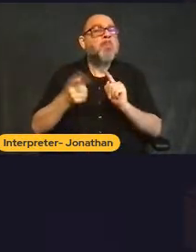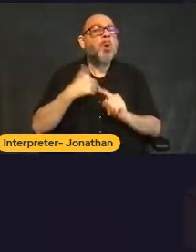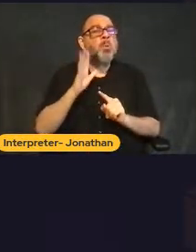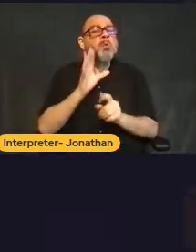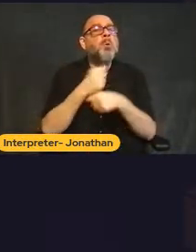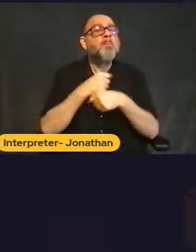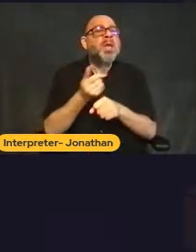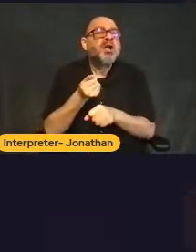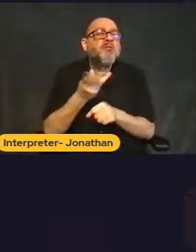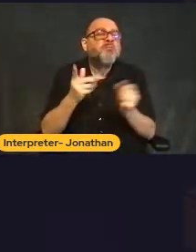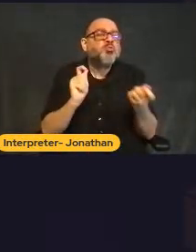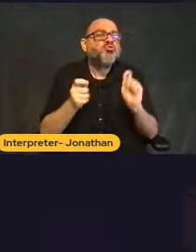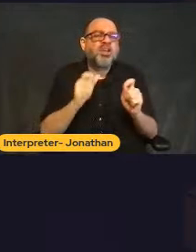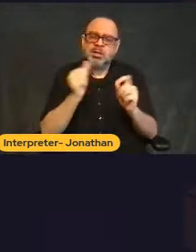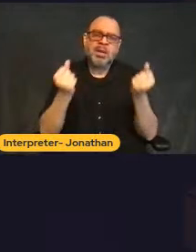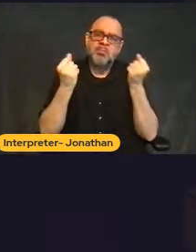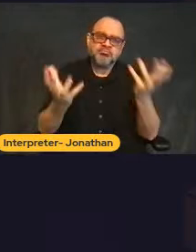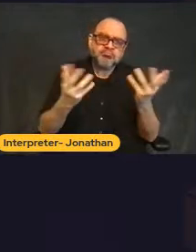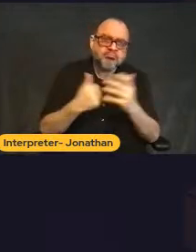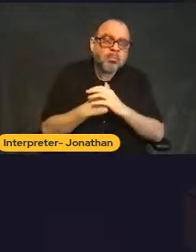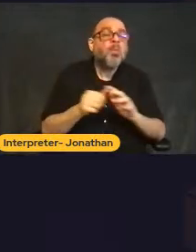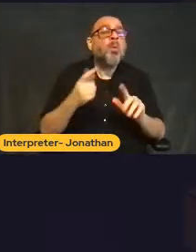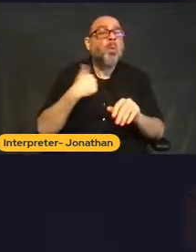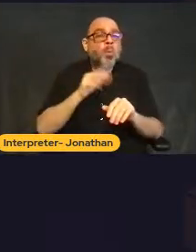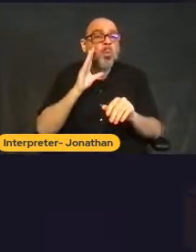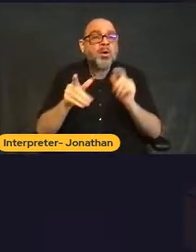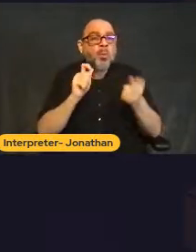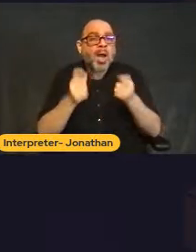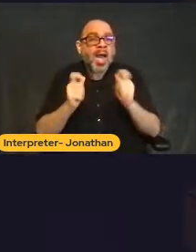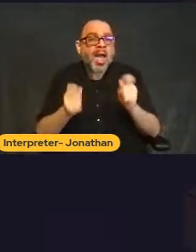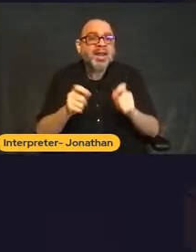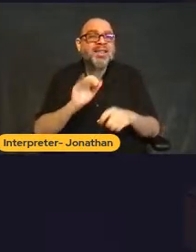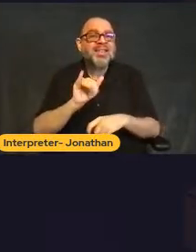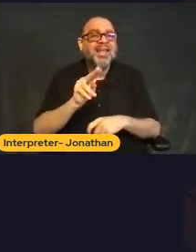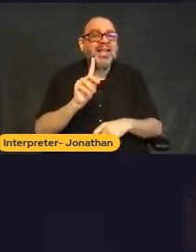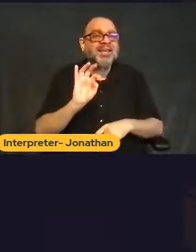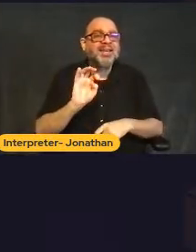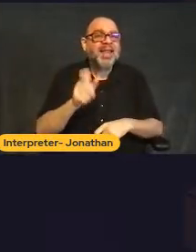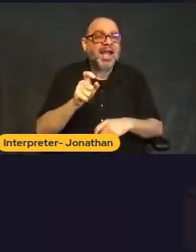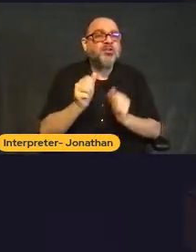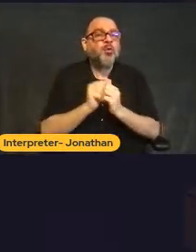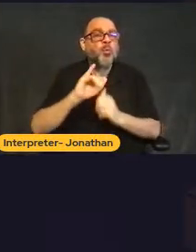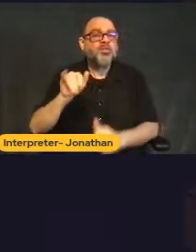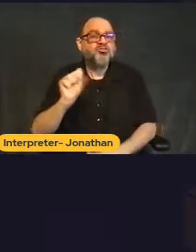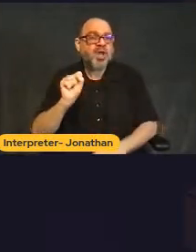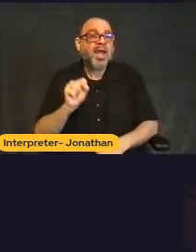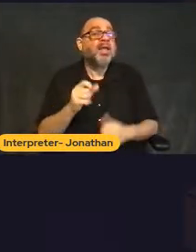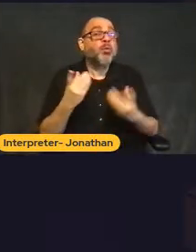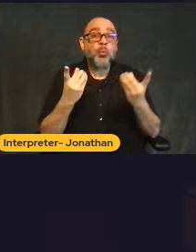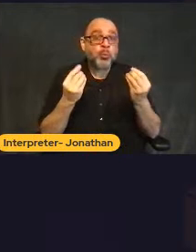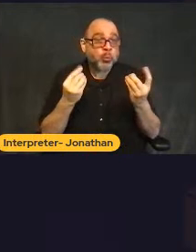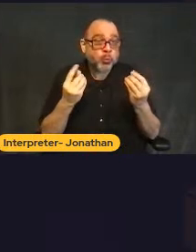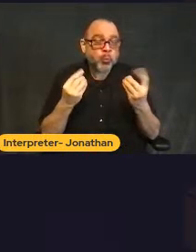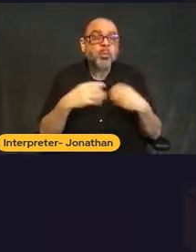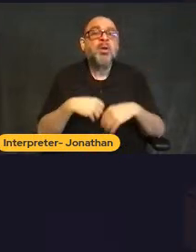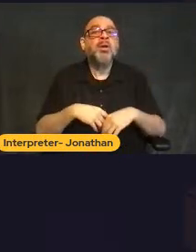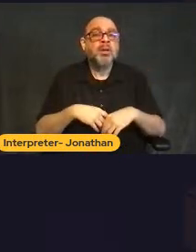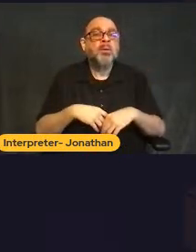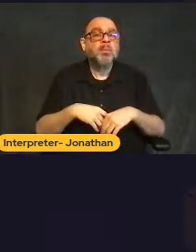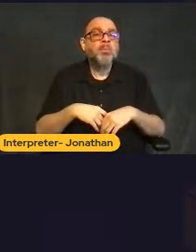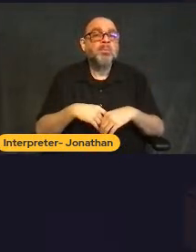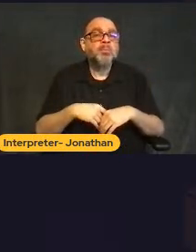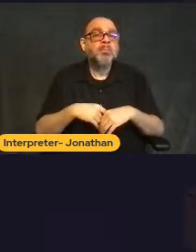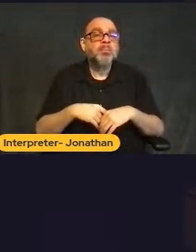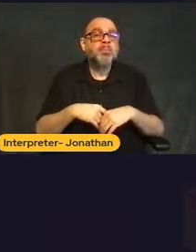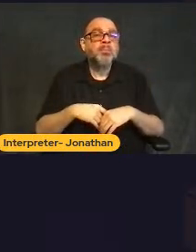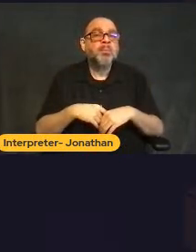many. We'll edit index.js, and we'll do that by adding